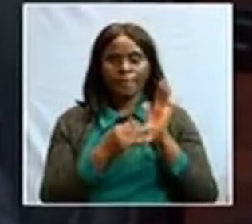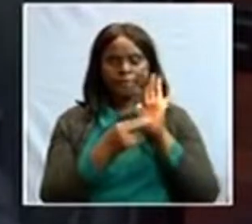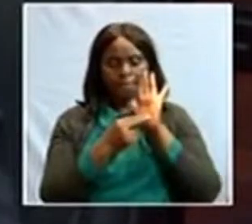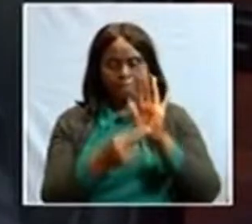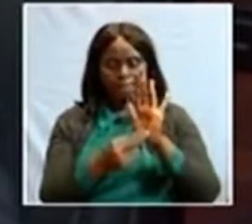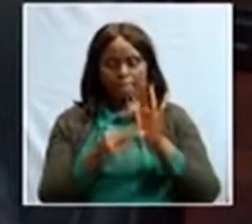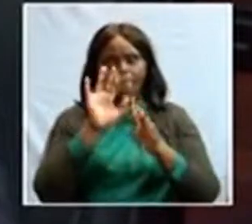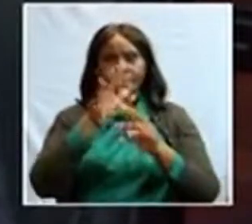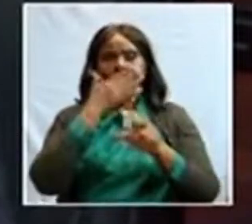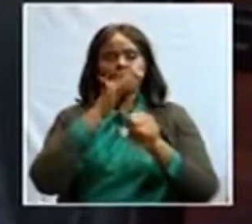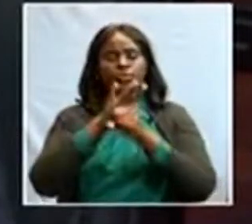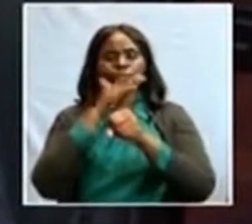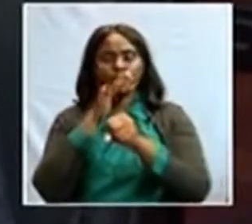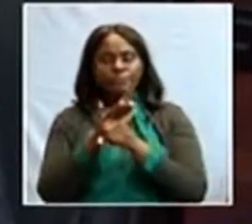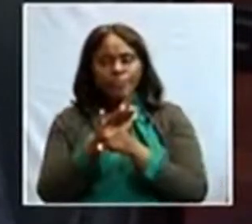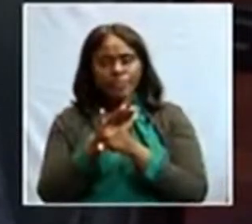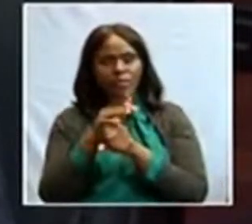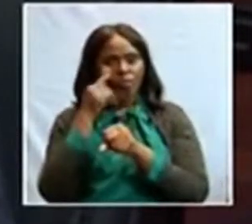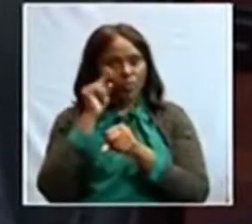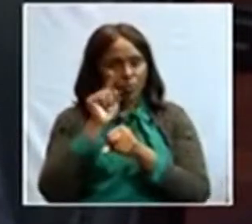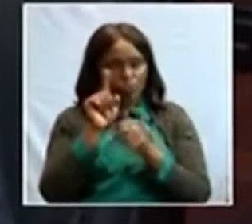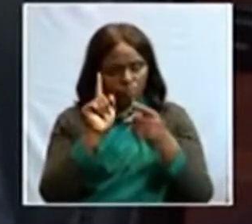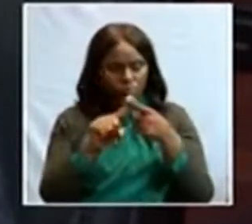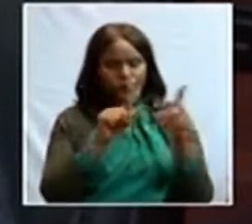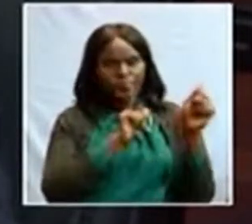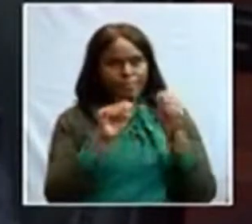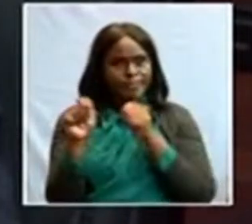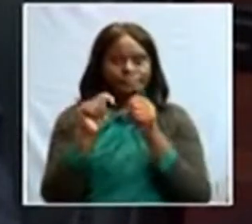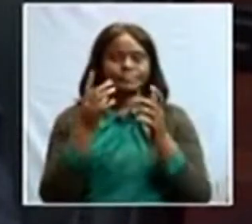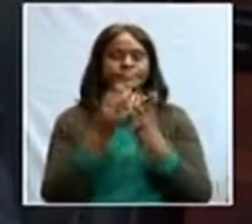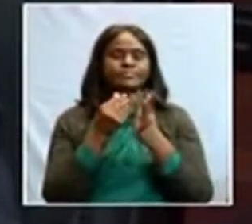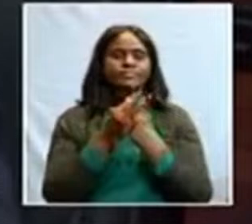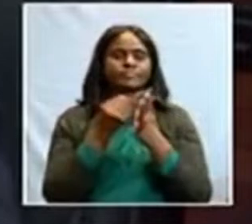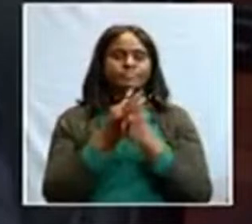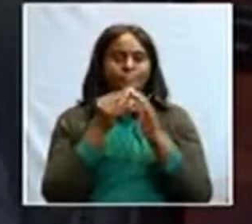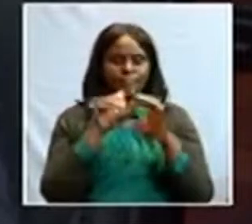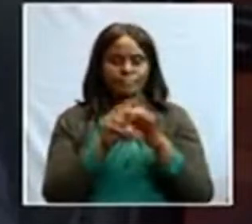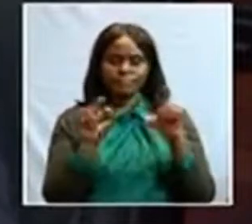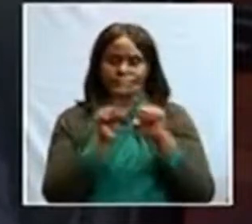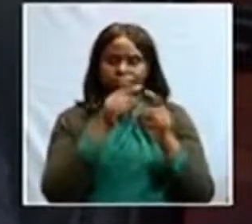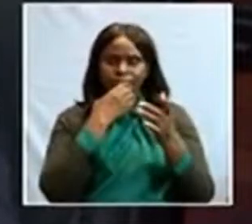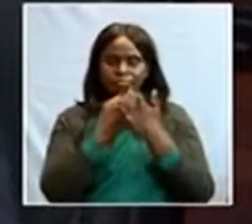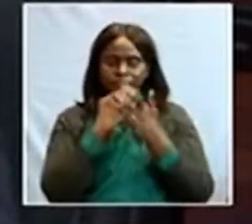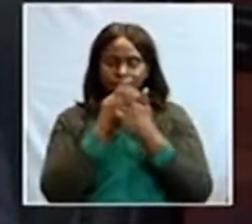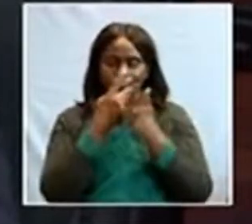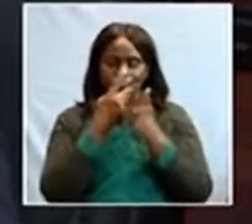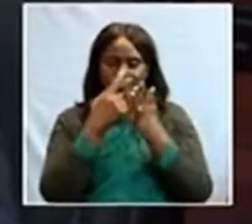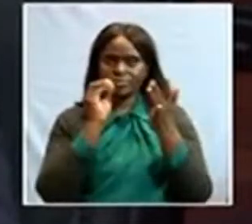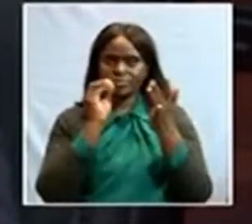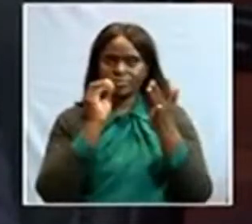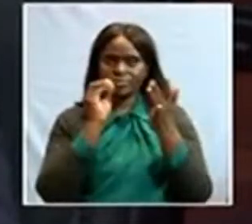indicates your commitment for you to transfer funds in this evidence that you have put